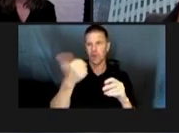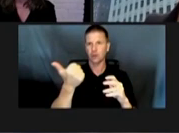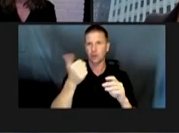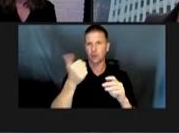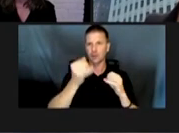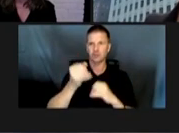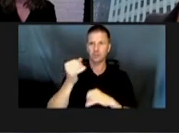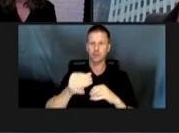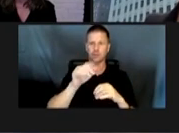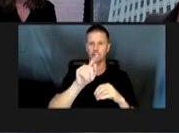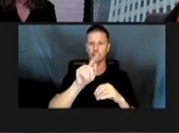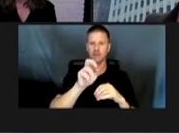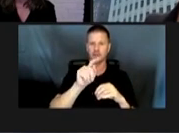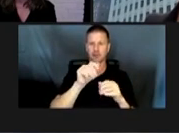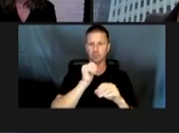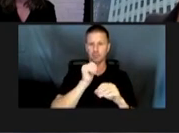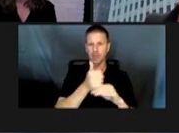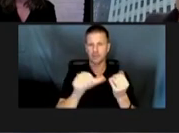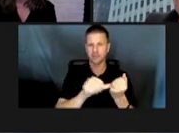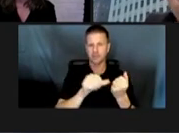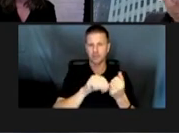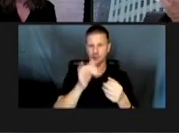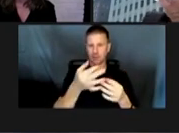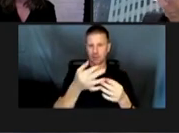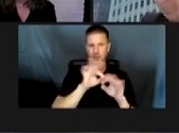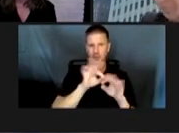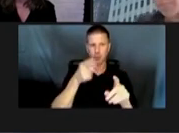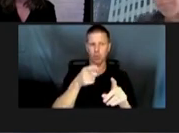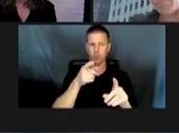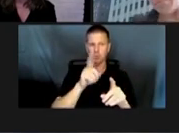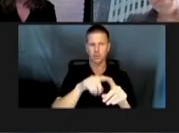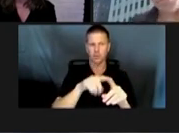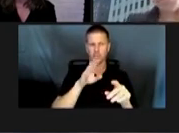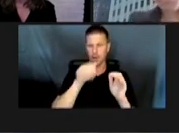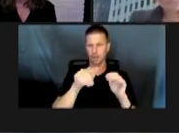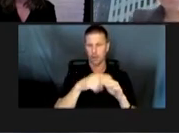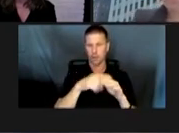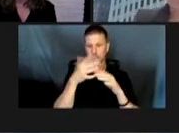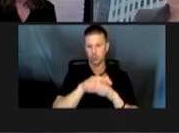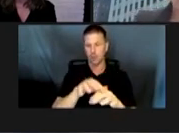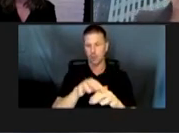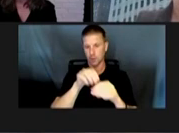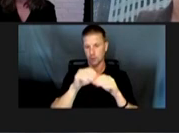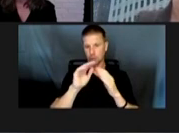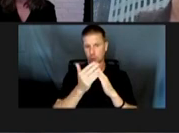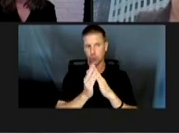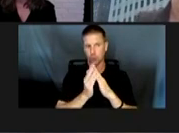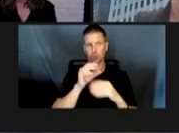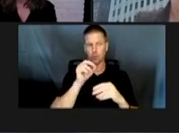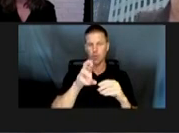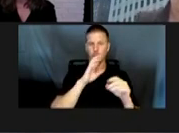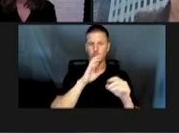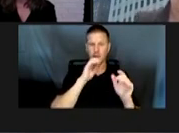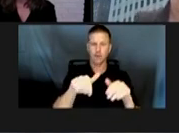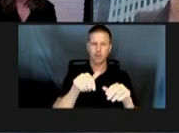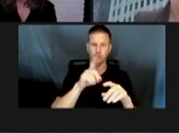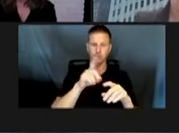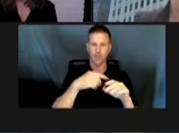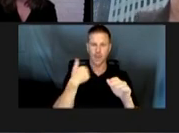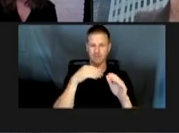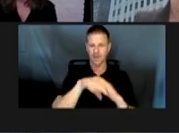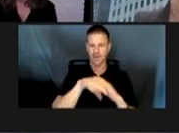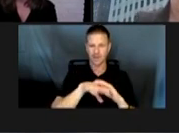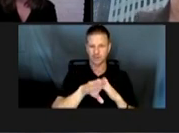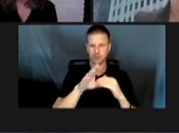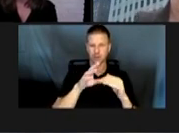individual tenant-based assistance are the key point in being able to either integrate into the community or being able to have access when